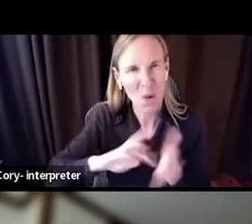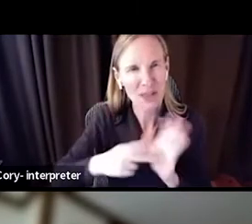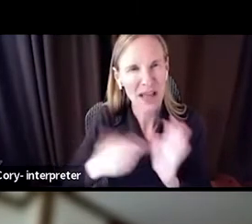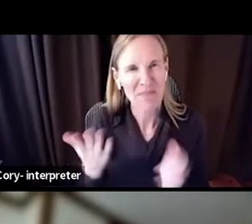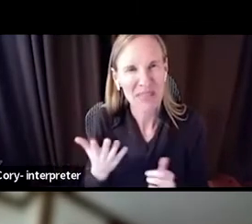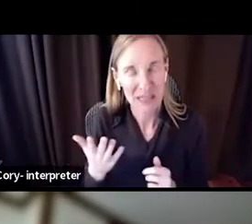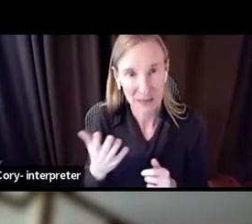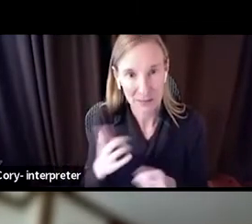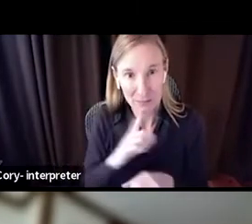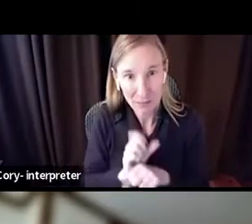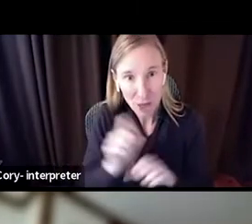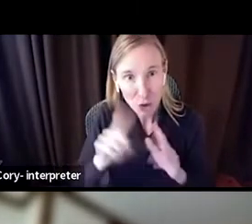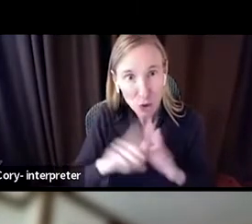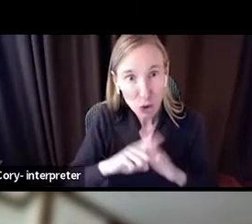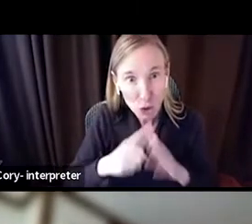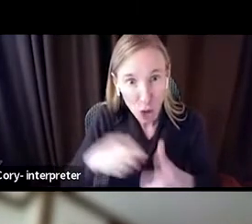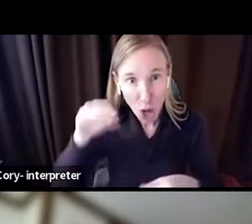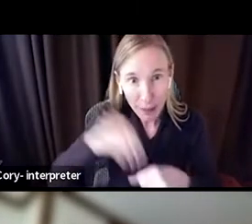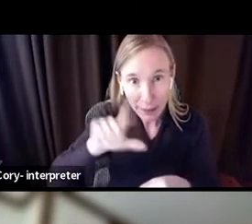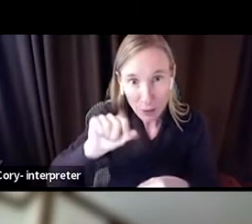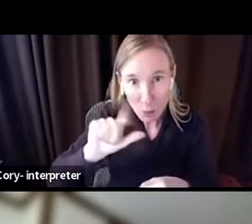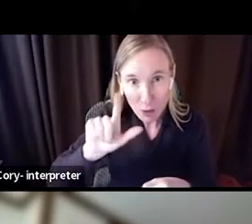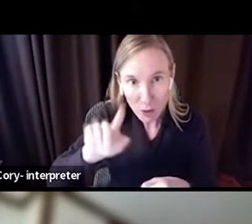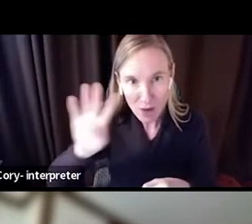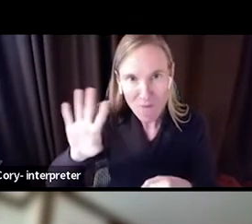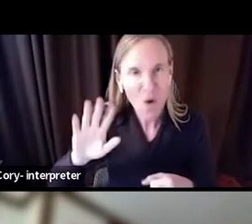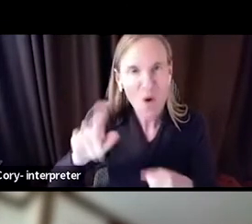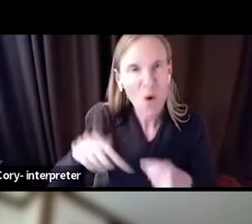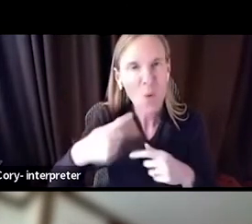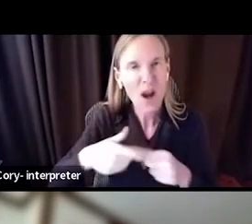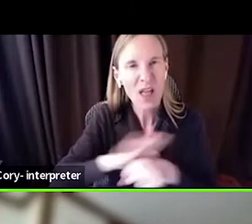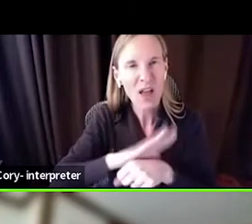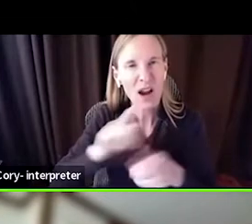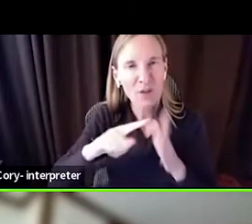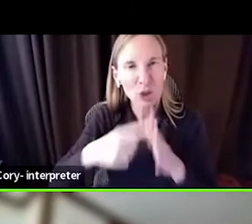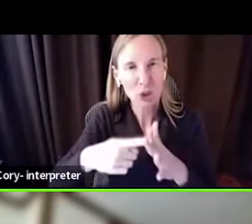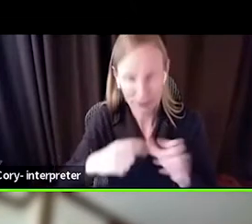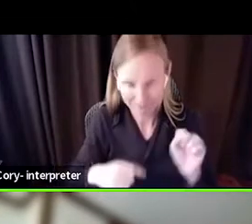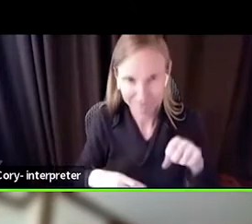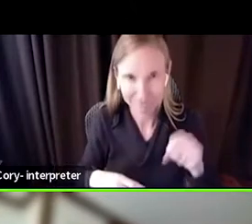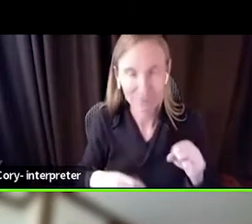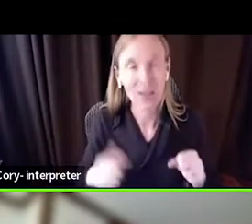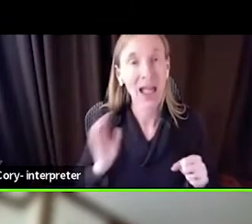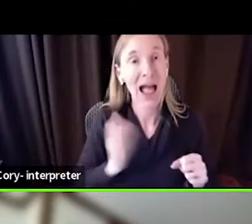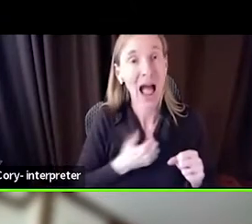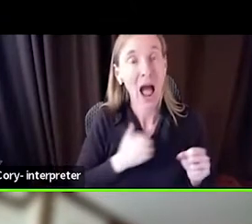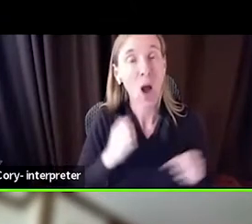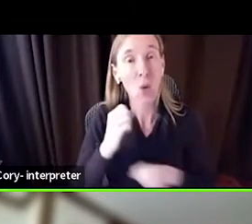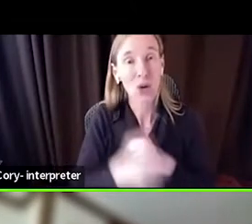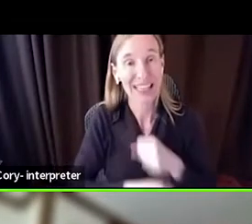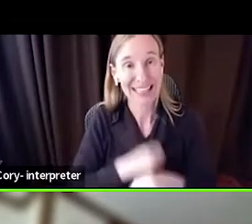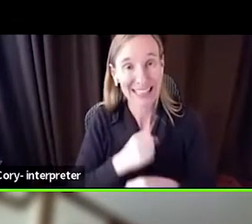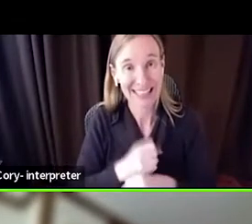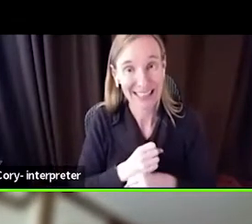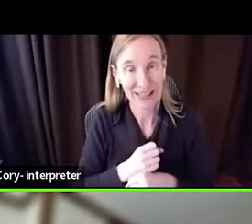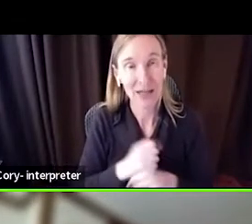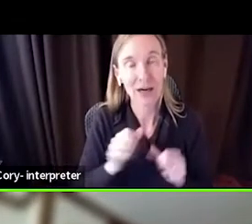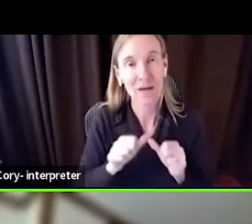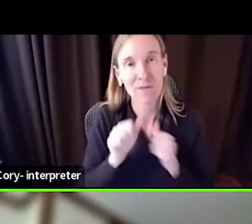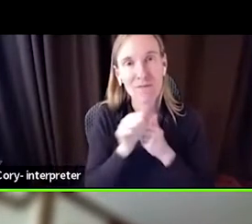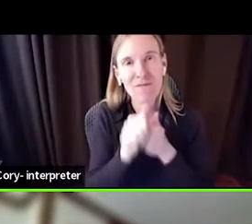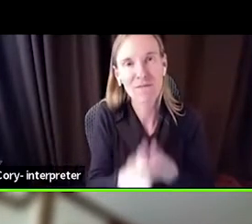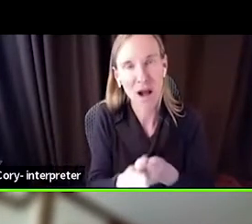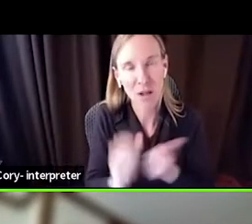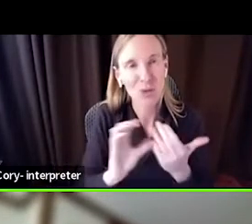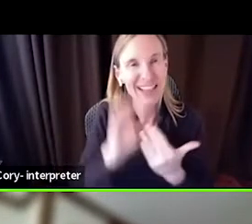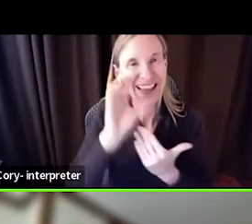when that coverage would start? Yes, the plan year for this market coincides with the calendar year. So we're